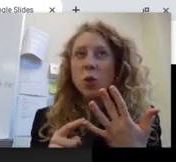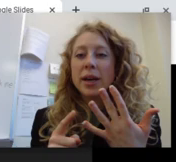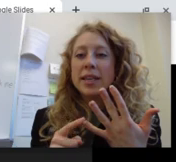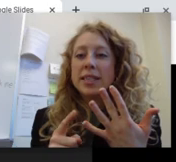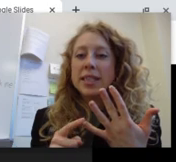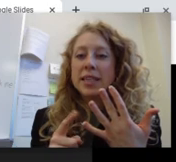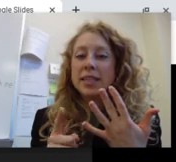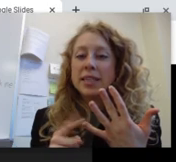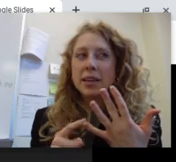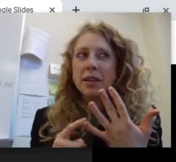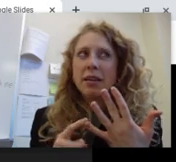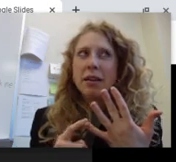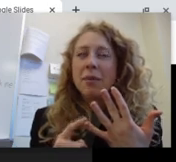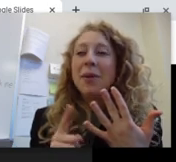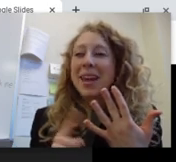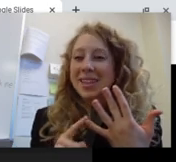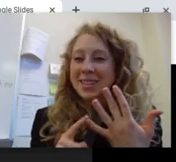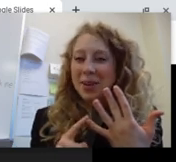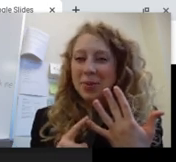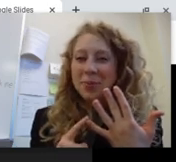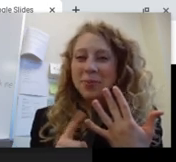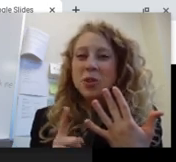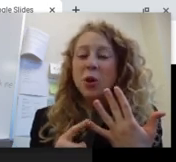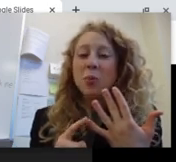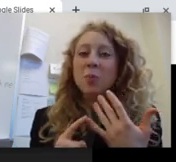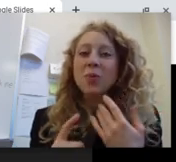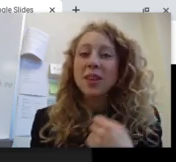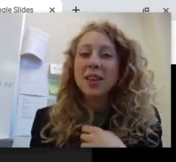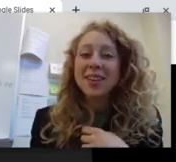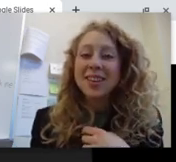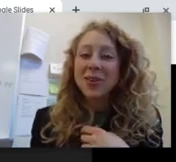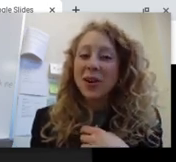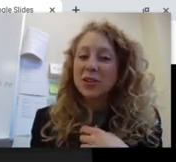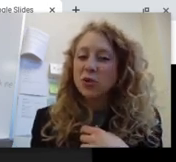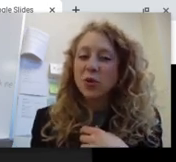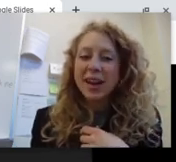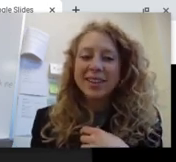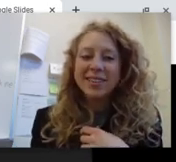orientation? Or is it my hand shape? So you guys will do great.